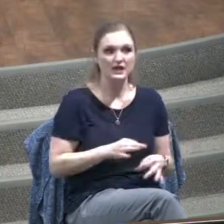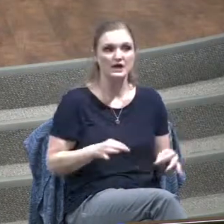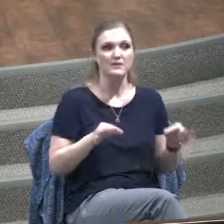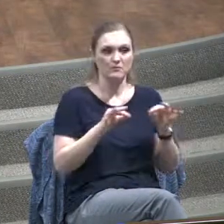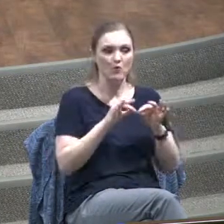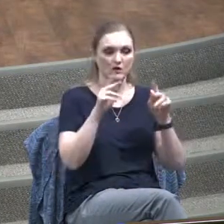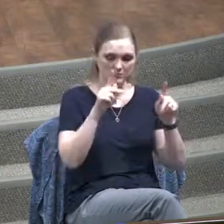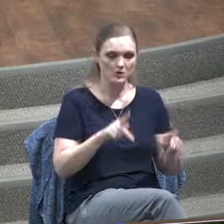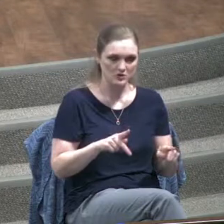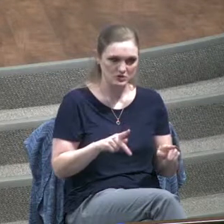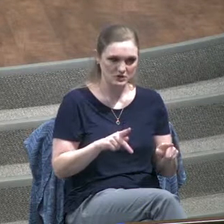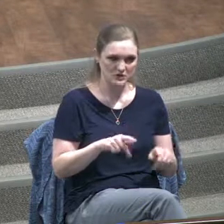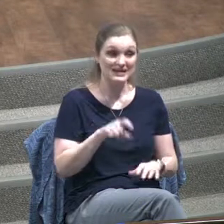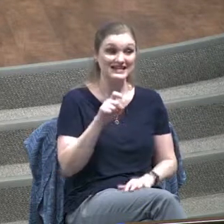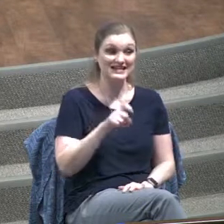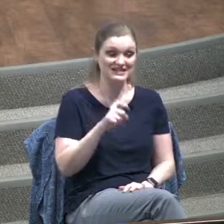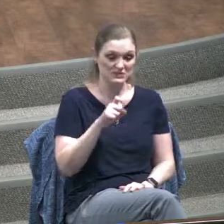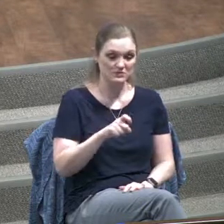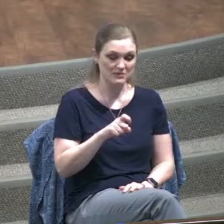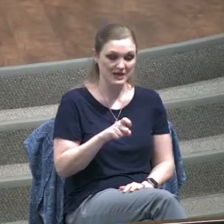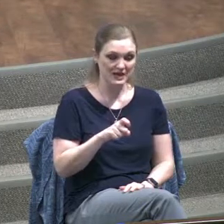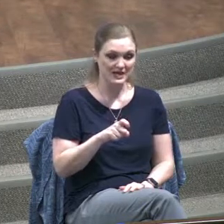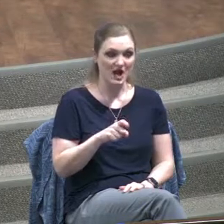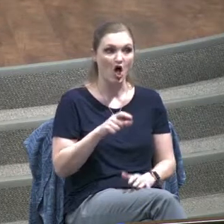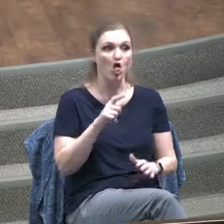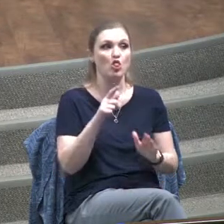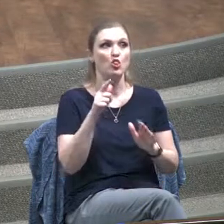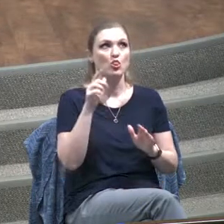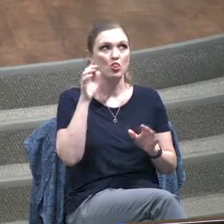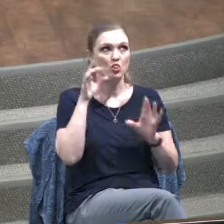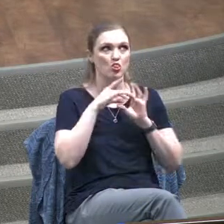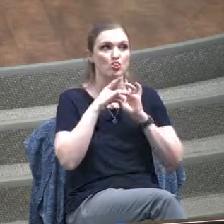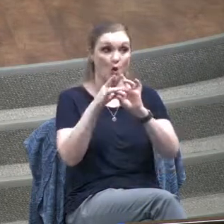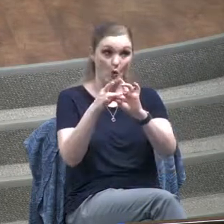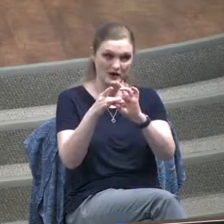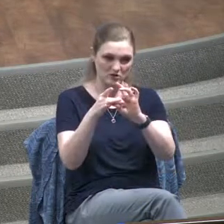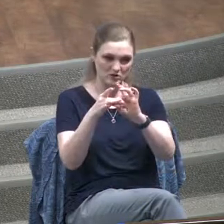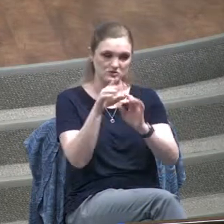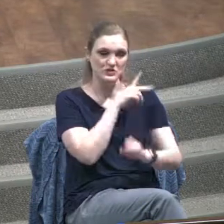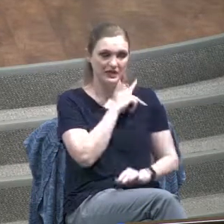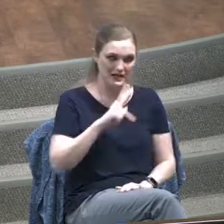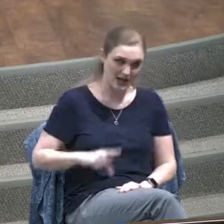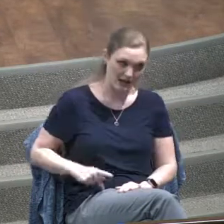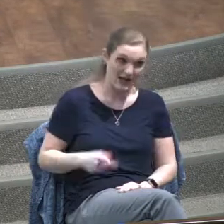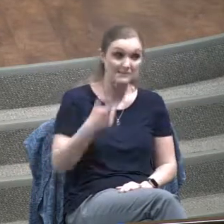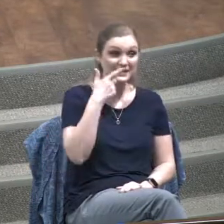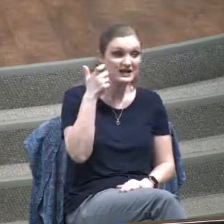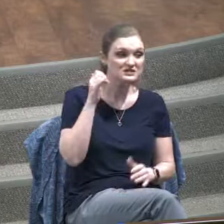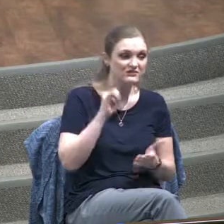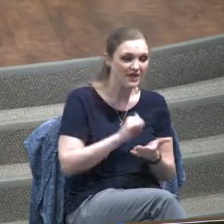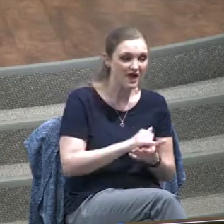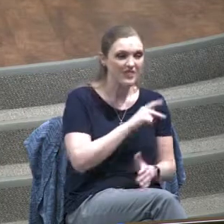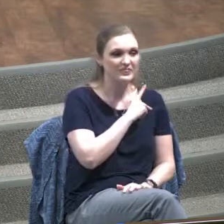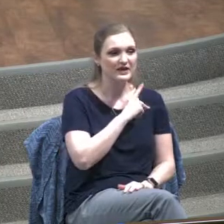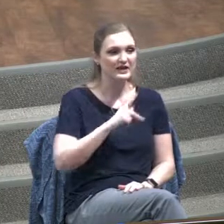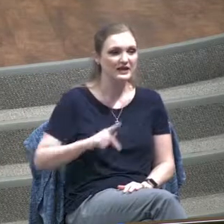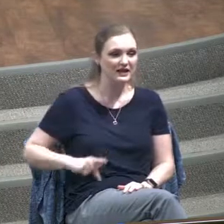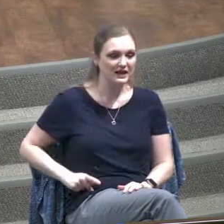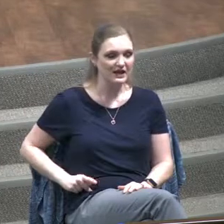and unbending in his loyalty to the king. And because of that, the